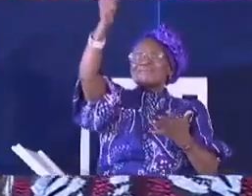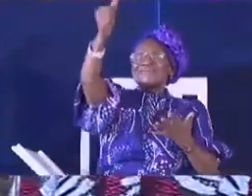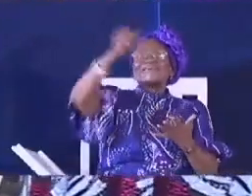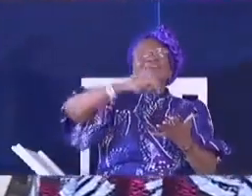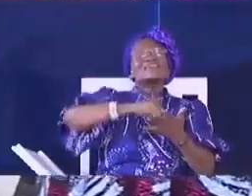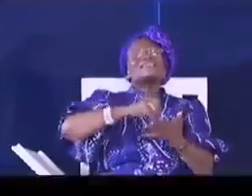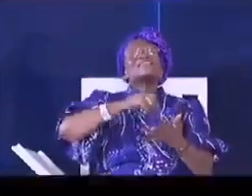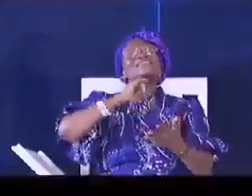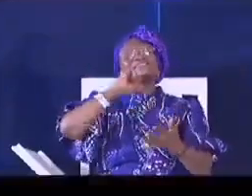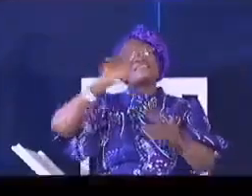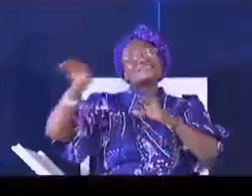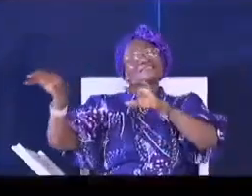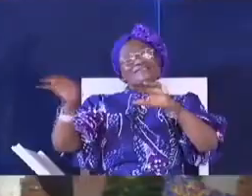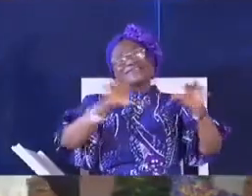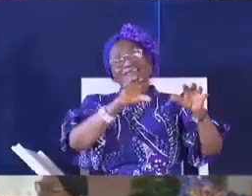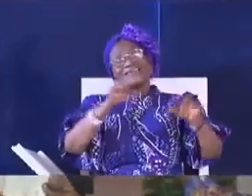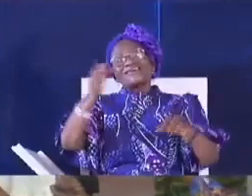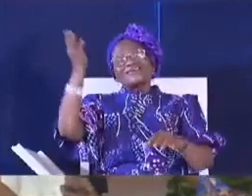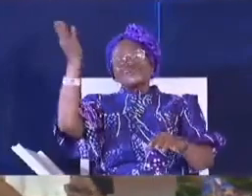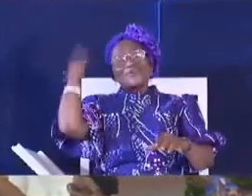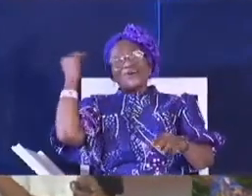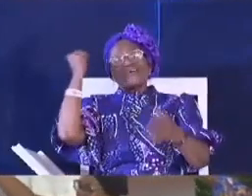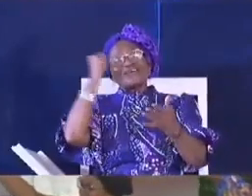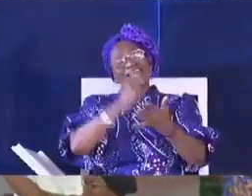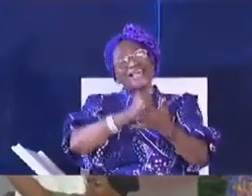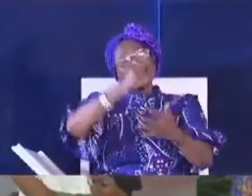It is done.